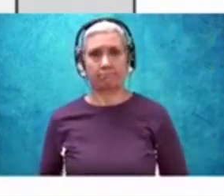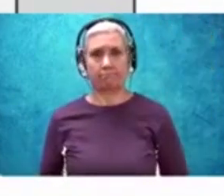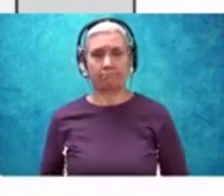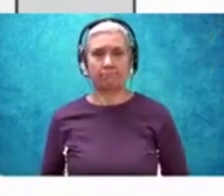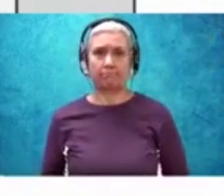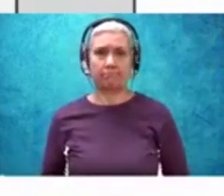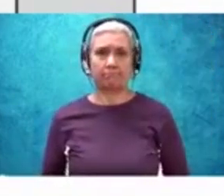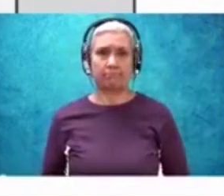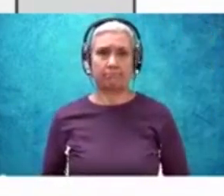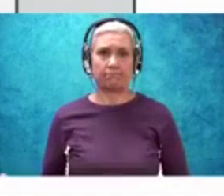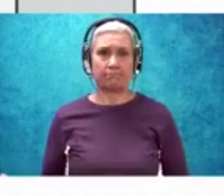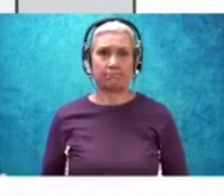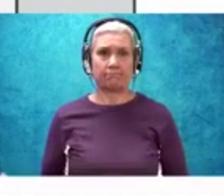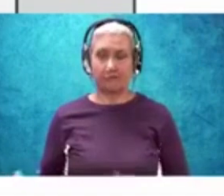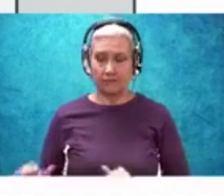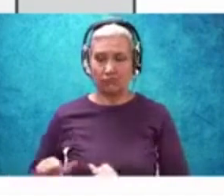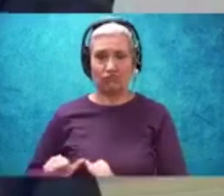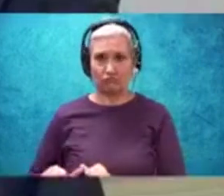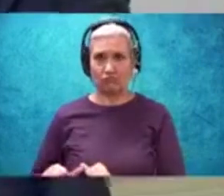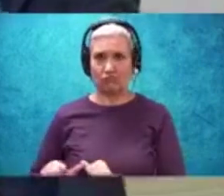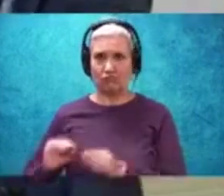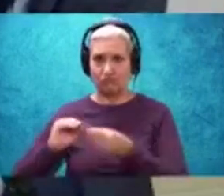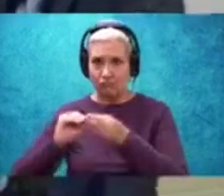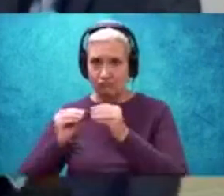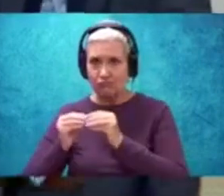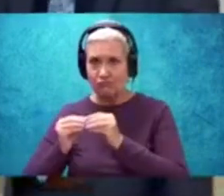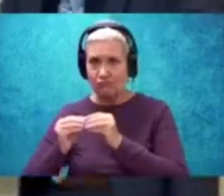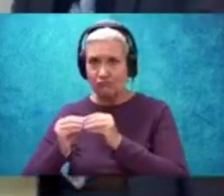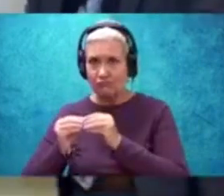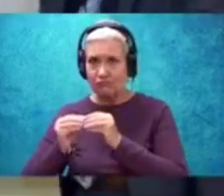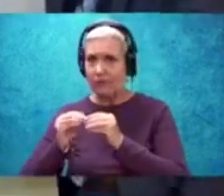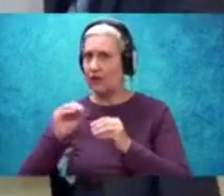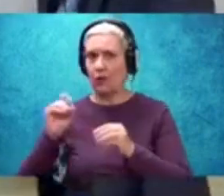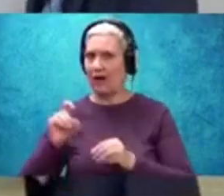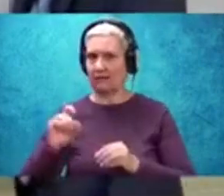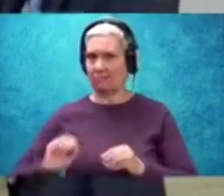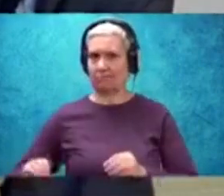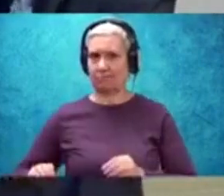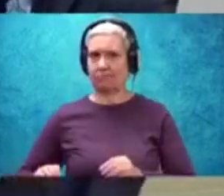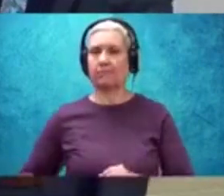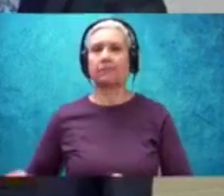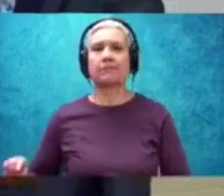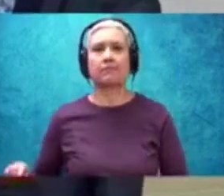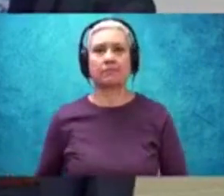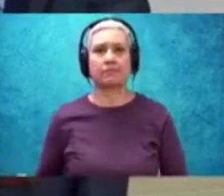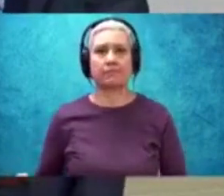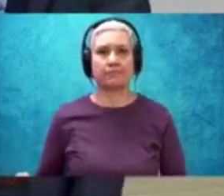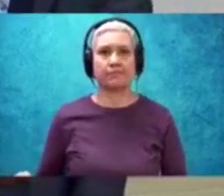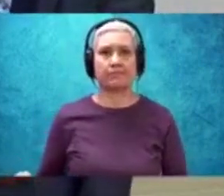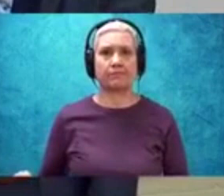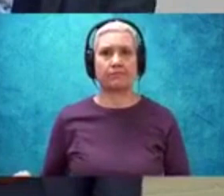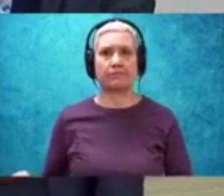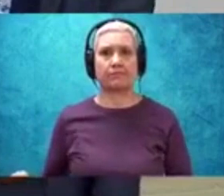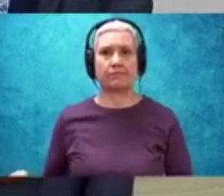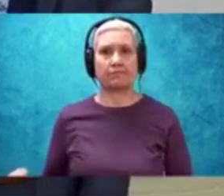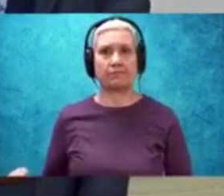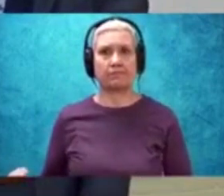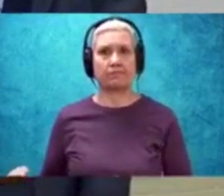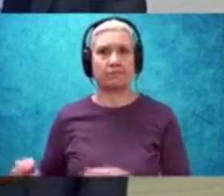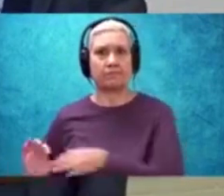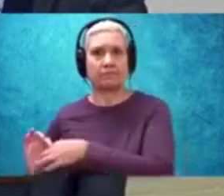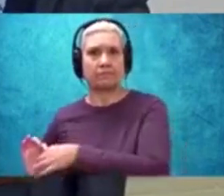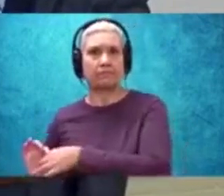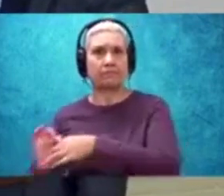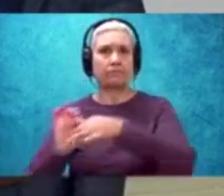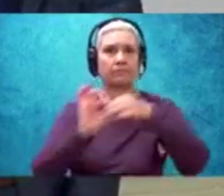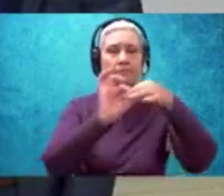corner is going to be that constant with no x values. And again, we know that this relationship, the product between these